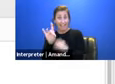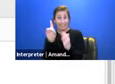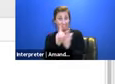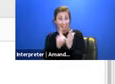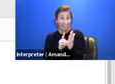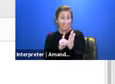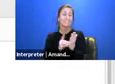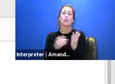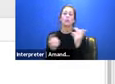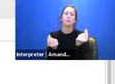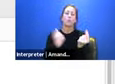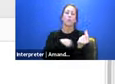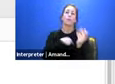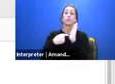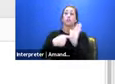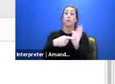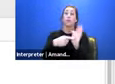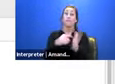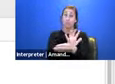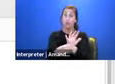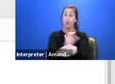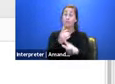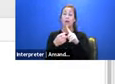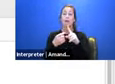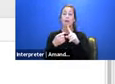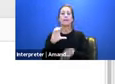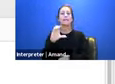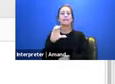bond Citizens Bond Committee. We had that